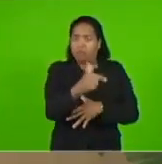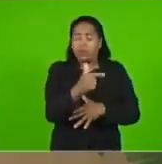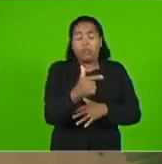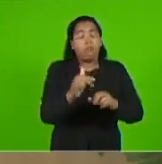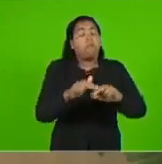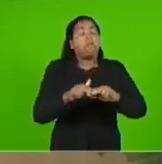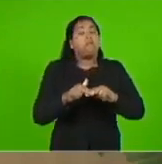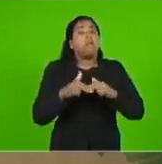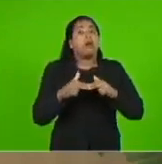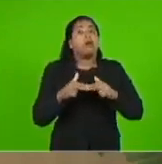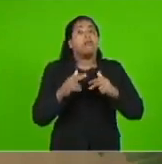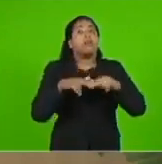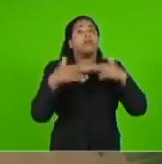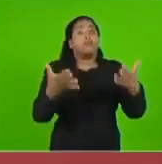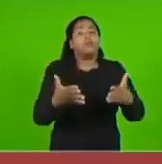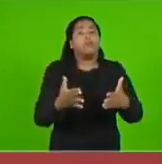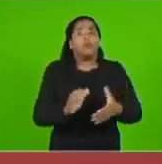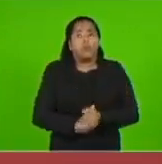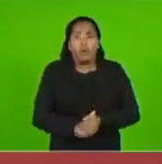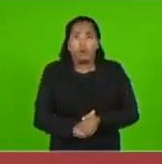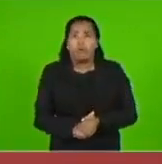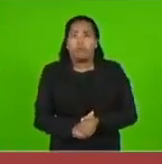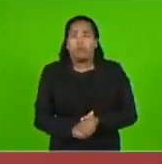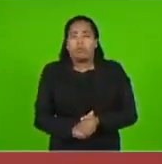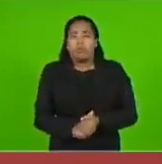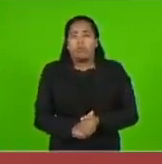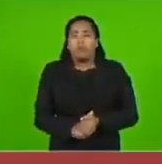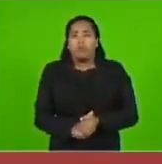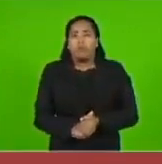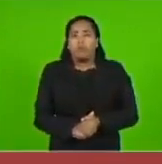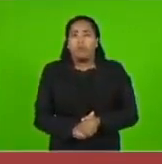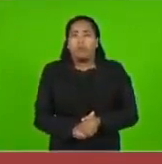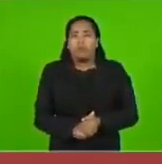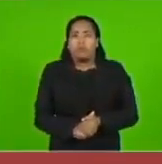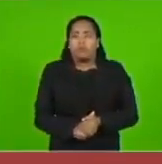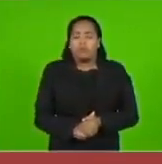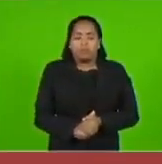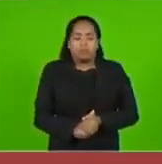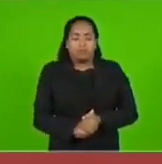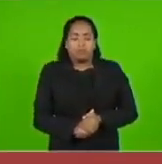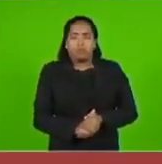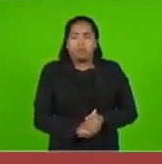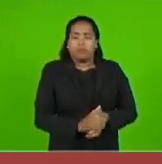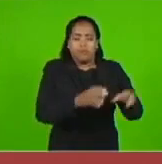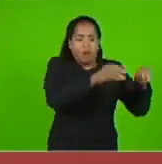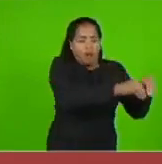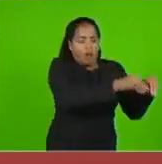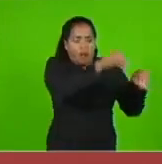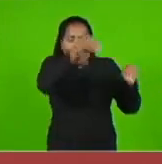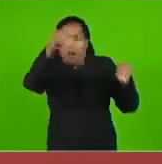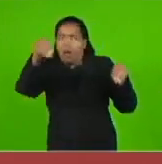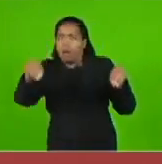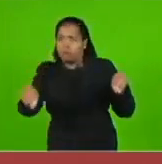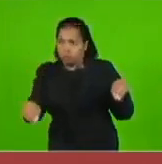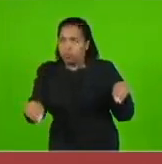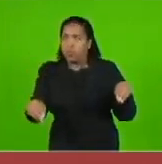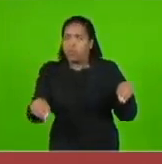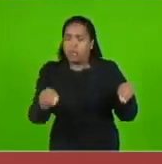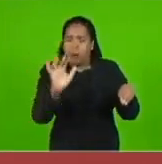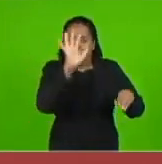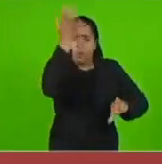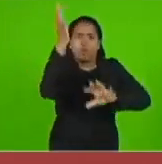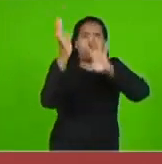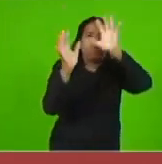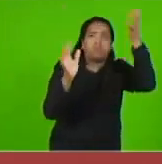but what is the reason? Because the agricultural borders have been taken over because of the increase